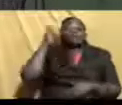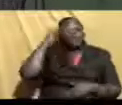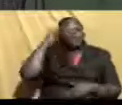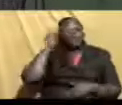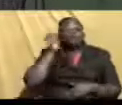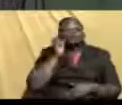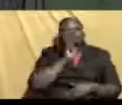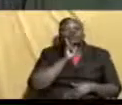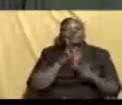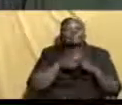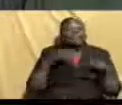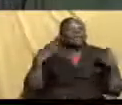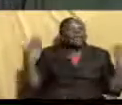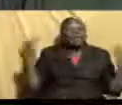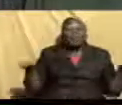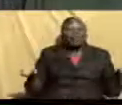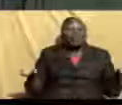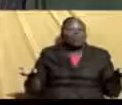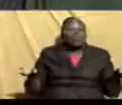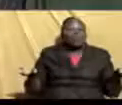know who else is